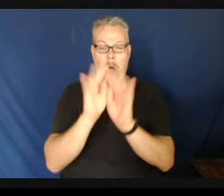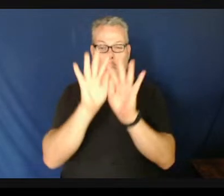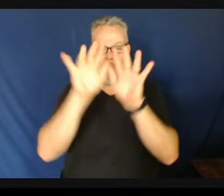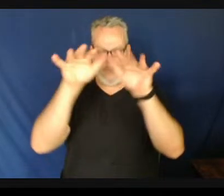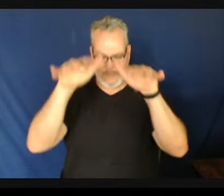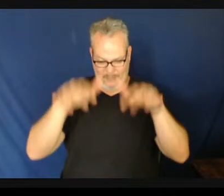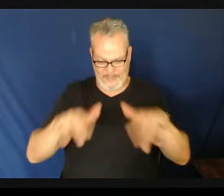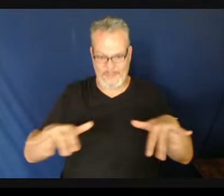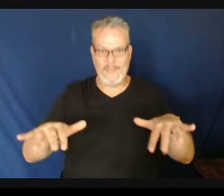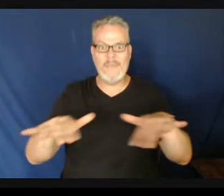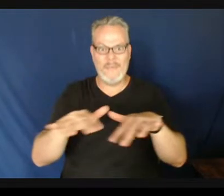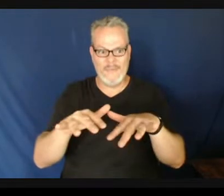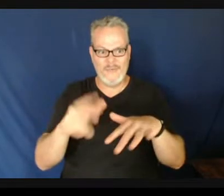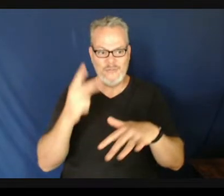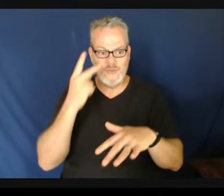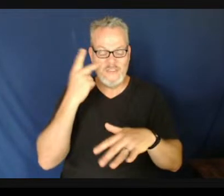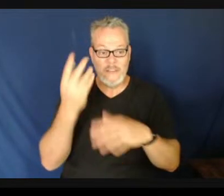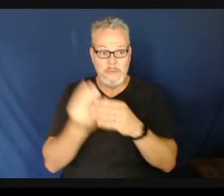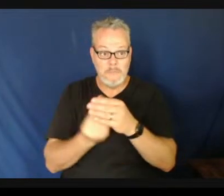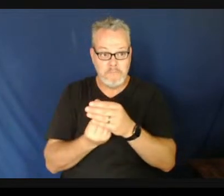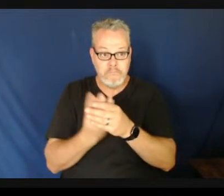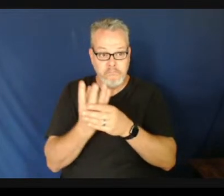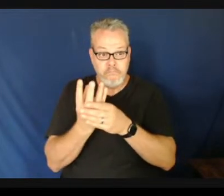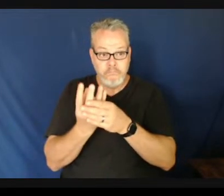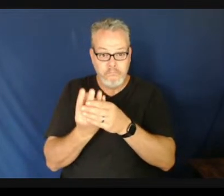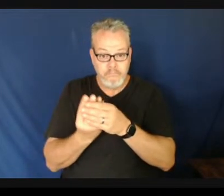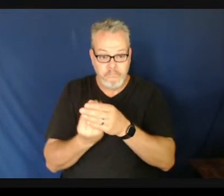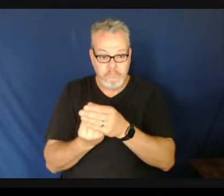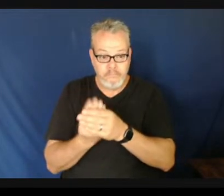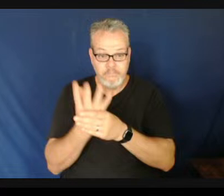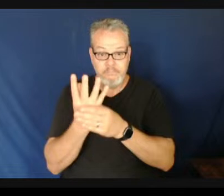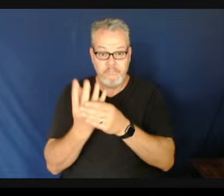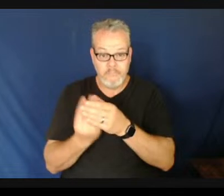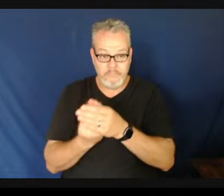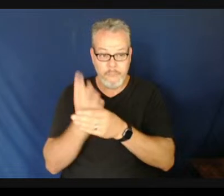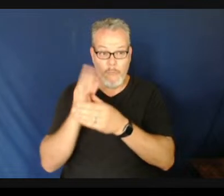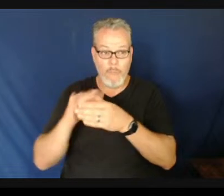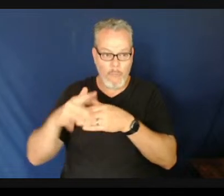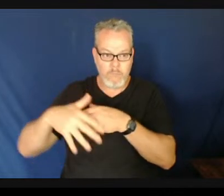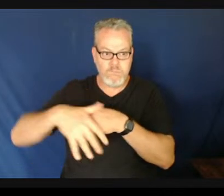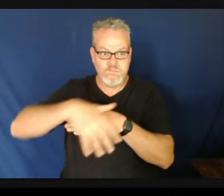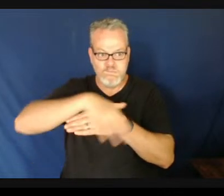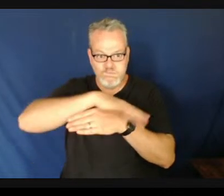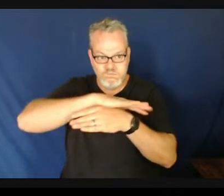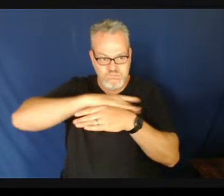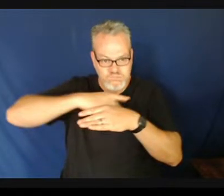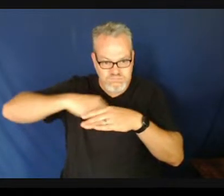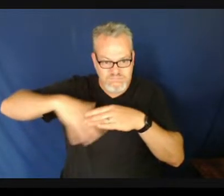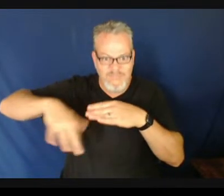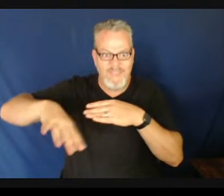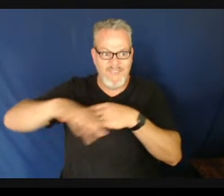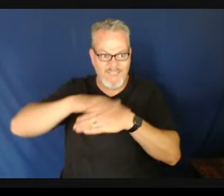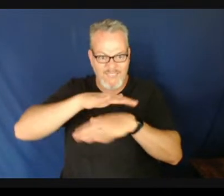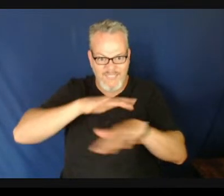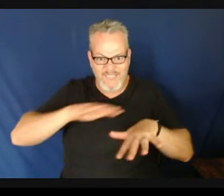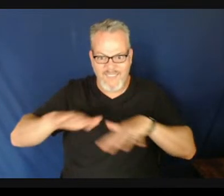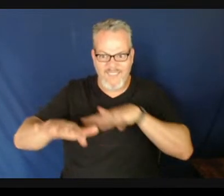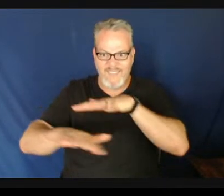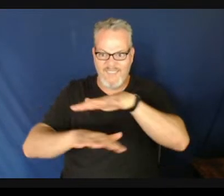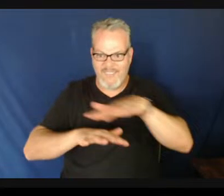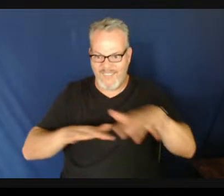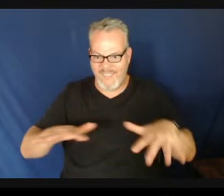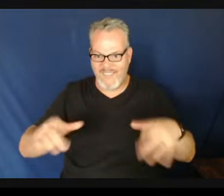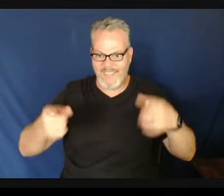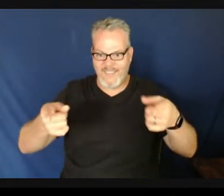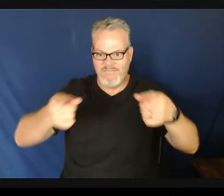So you could see them peaking from the cone there, and then as they were continuing filling that column of lava coming up, the pond itself